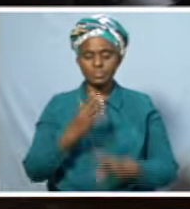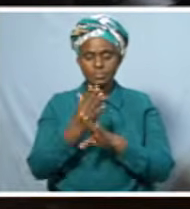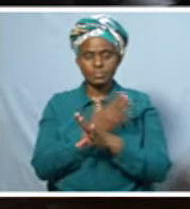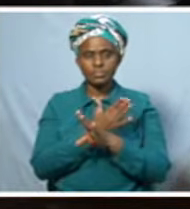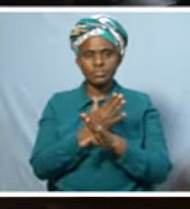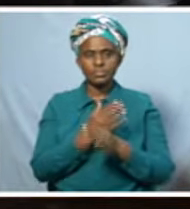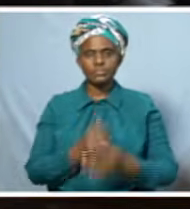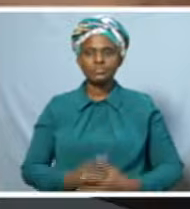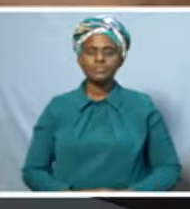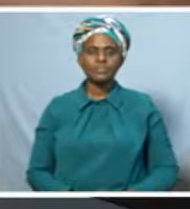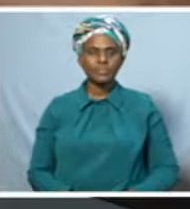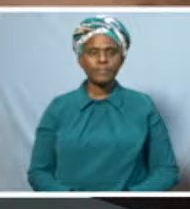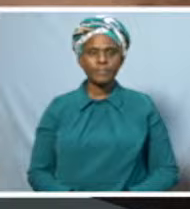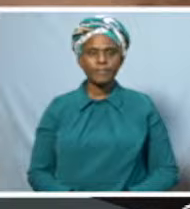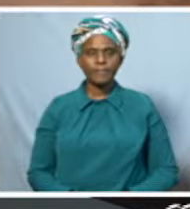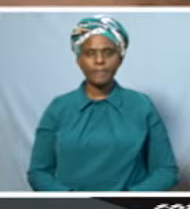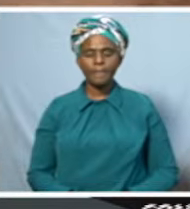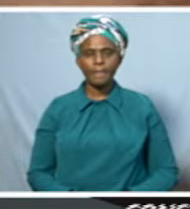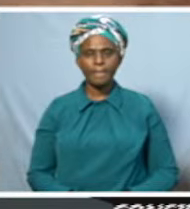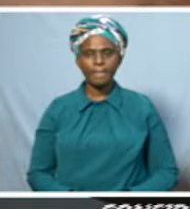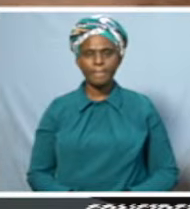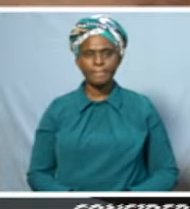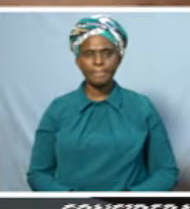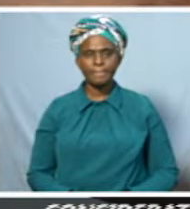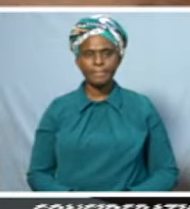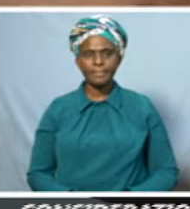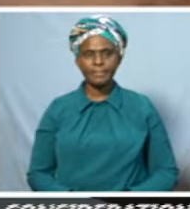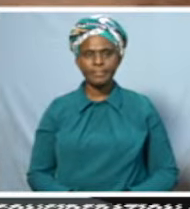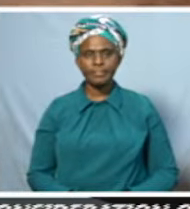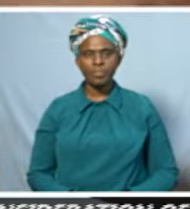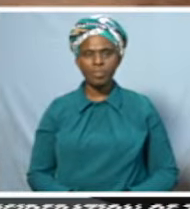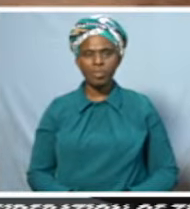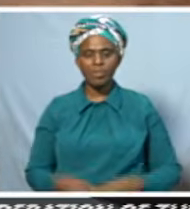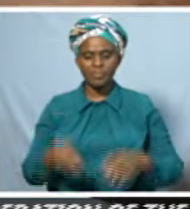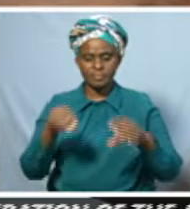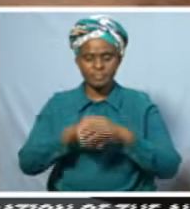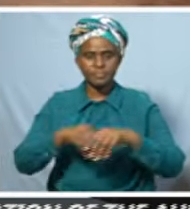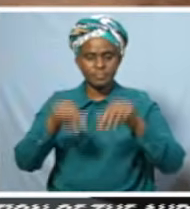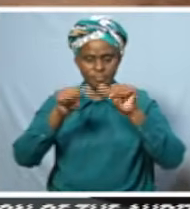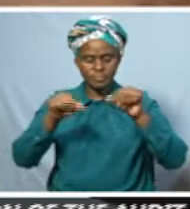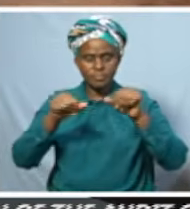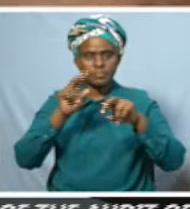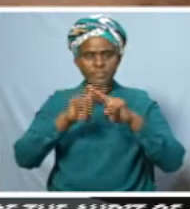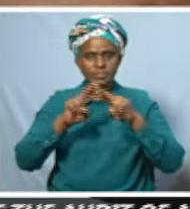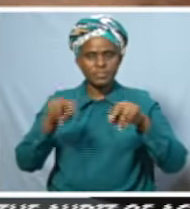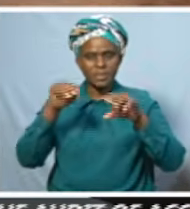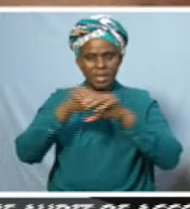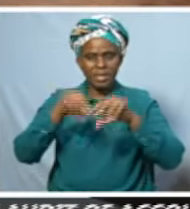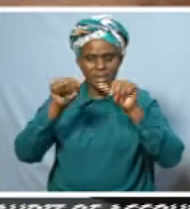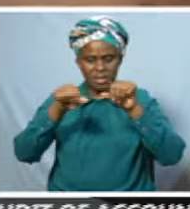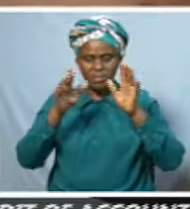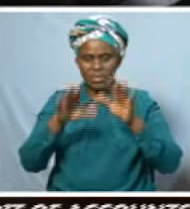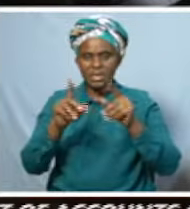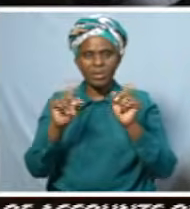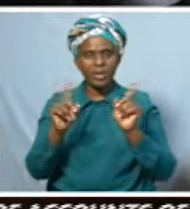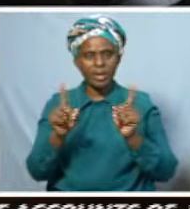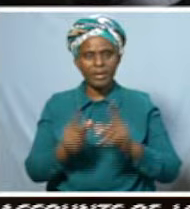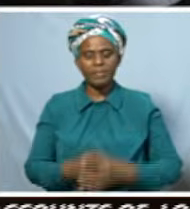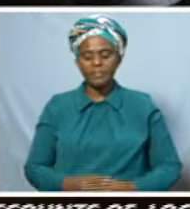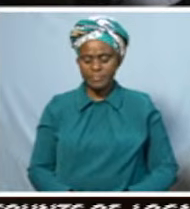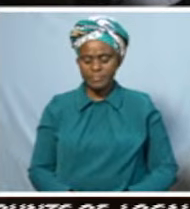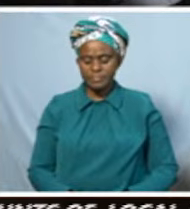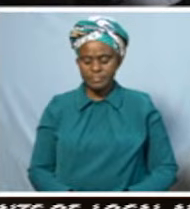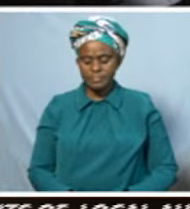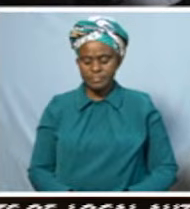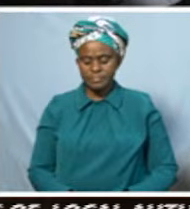go, do you have the internal auditor? Yes, Chair. Where is the internal auditor?